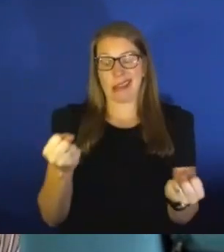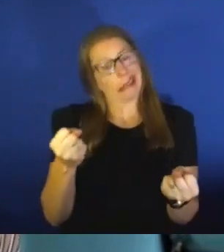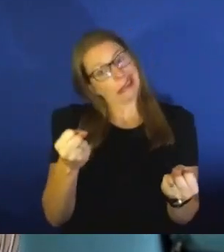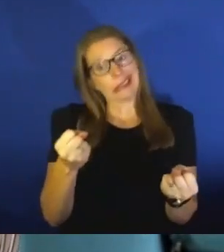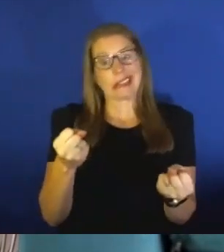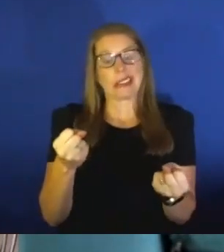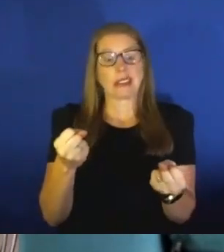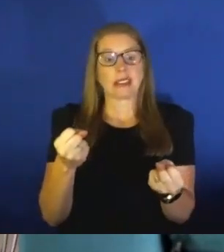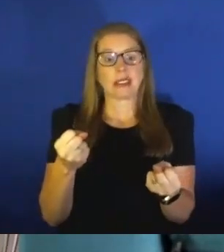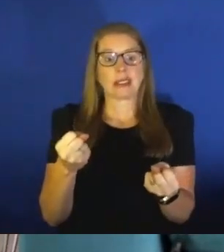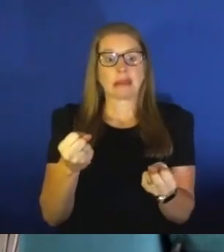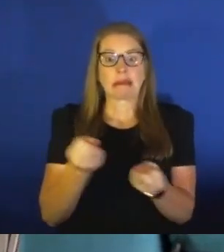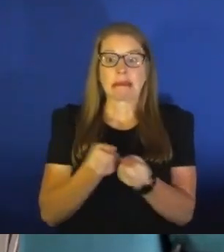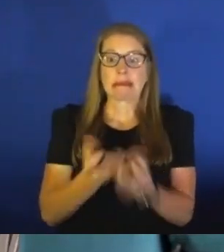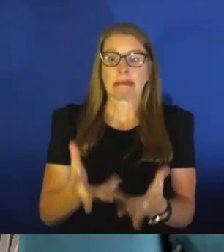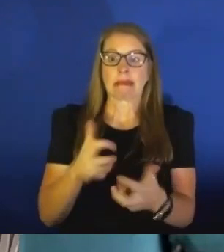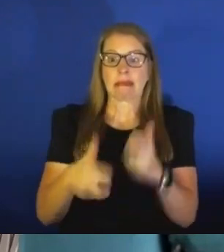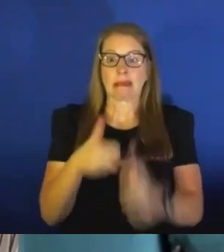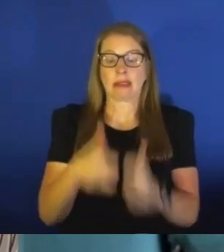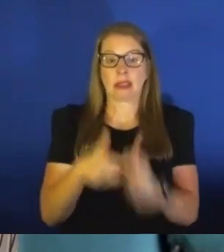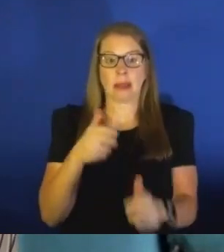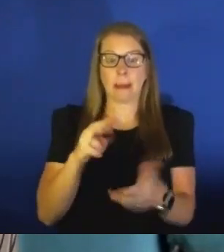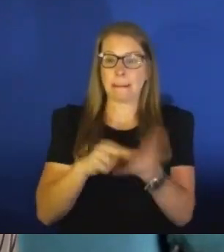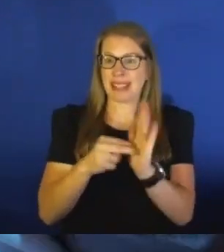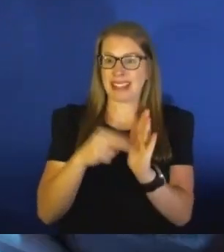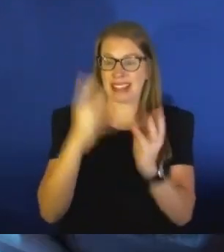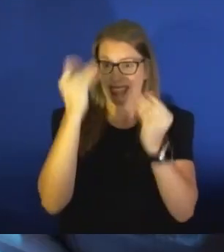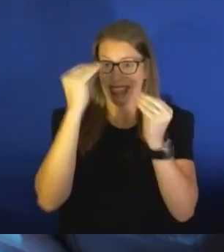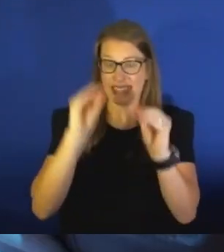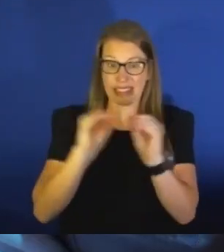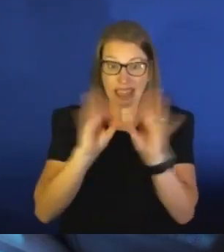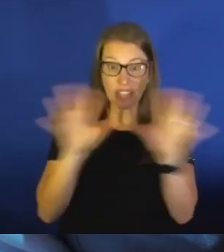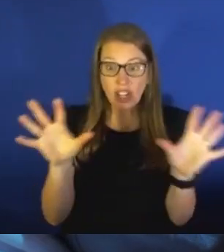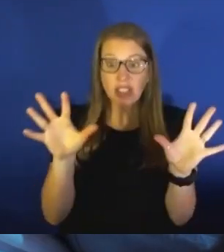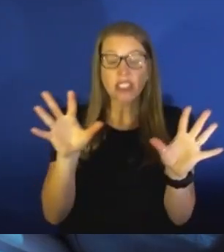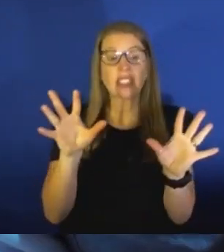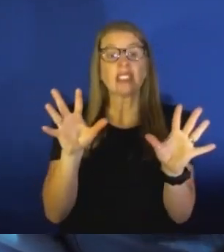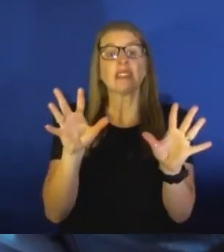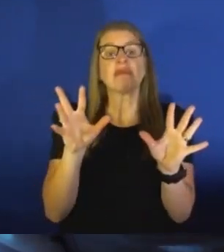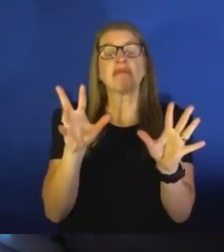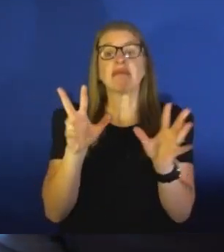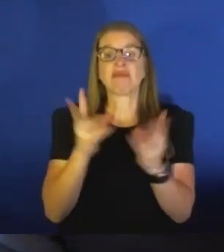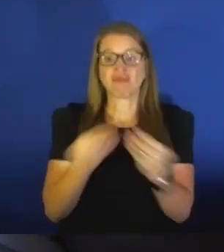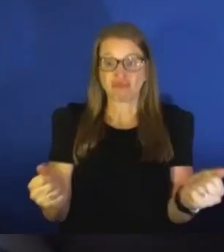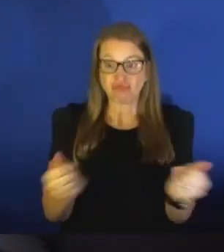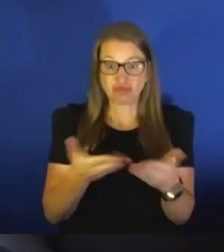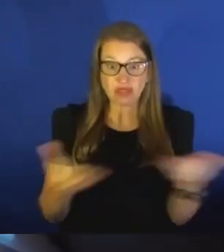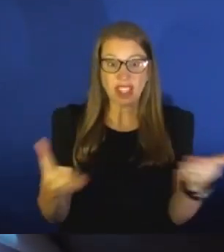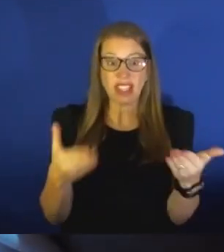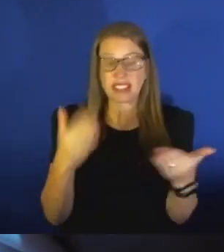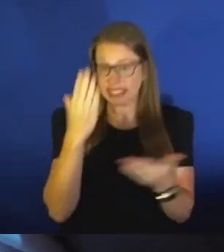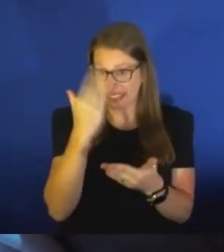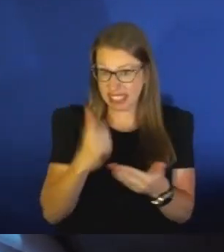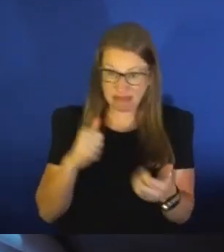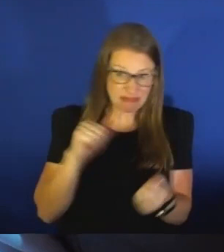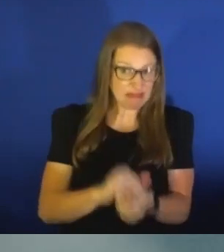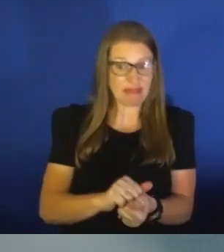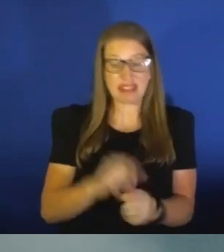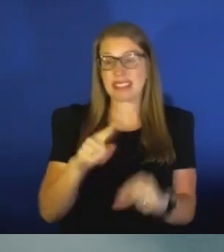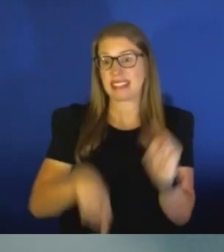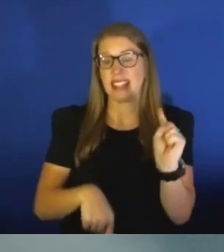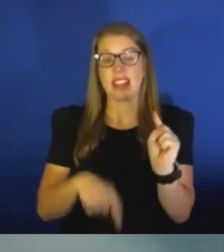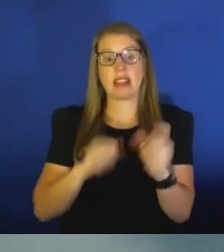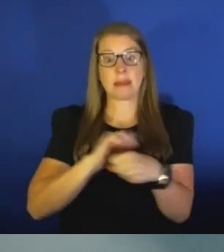can't think clearly, process things, or even solve simple problems due to lack of sleep. But the pandemic isn't the only reason many of us aren't getting